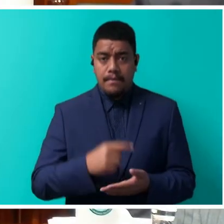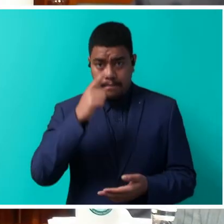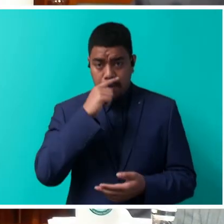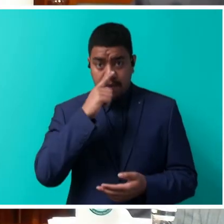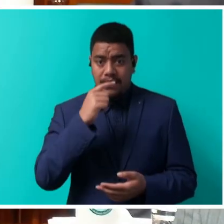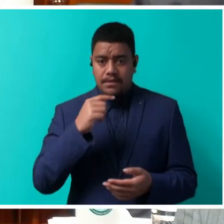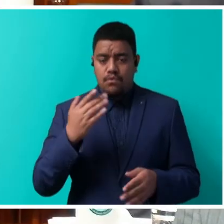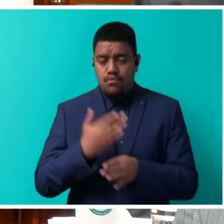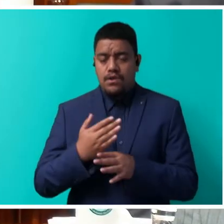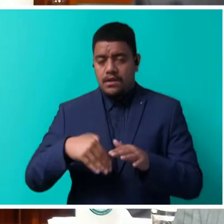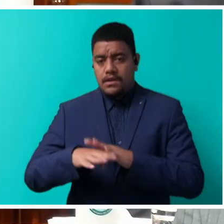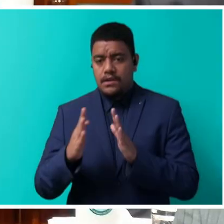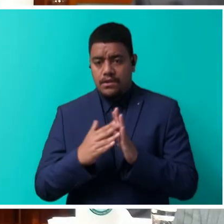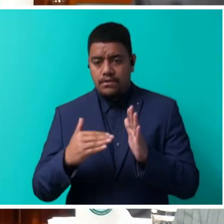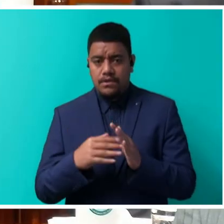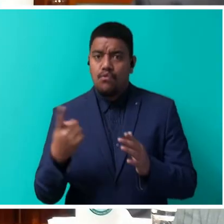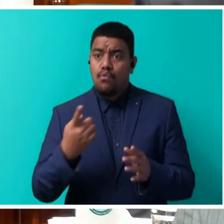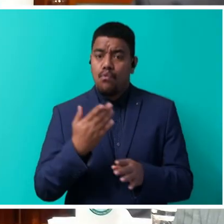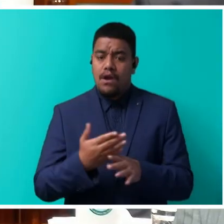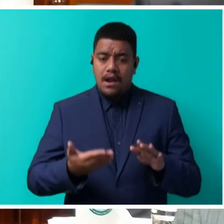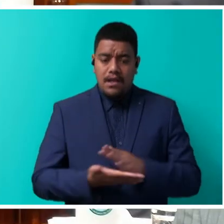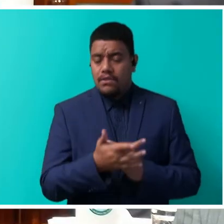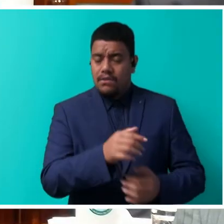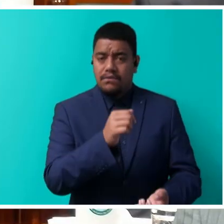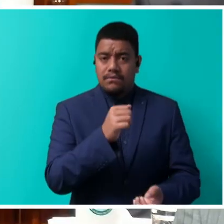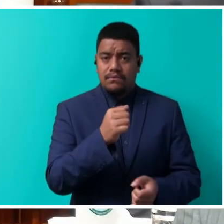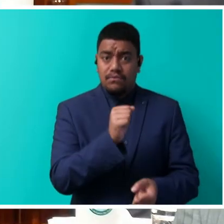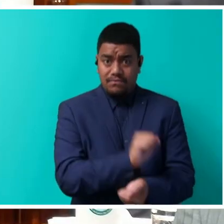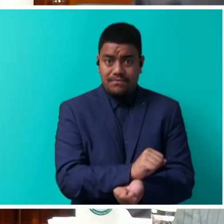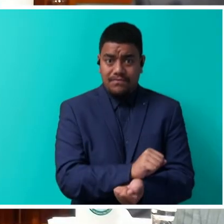employed, the corrections, and I am advised that